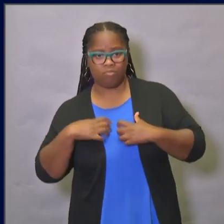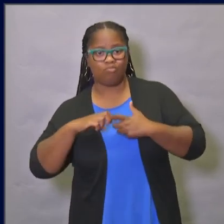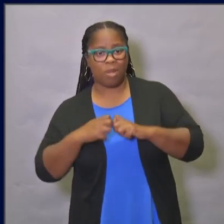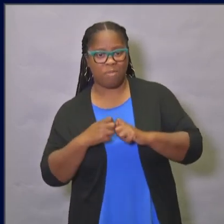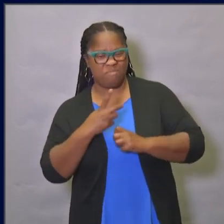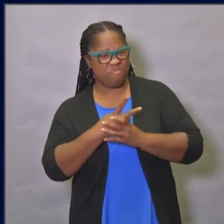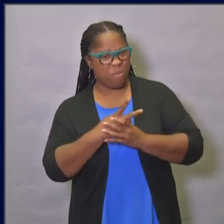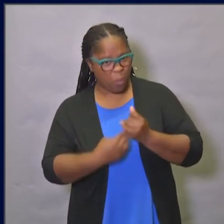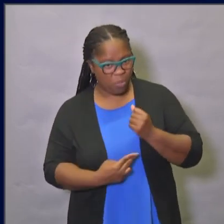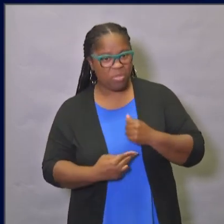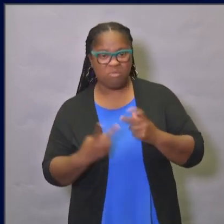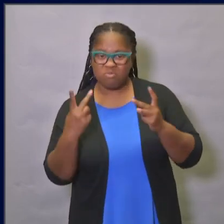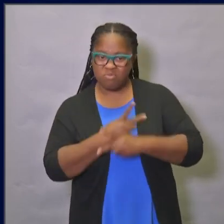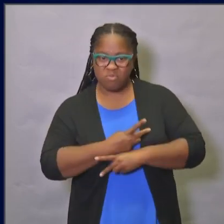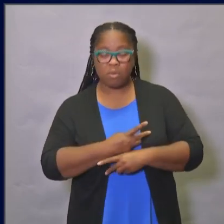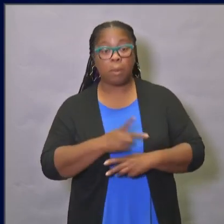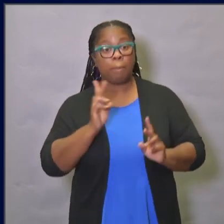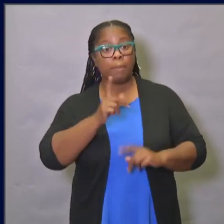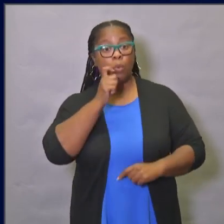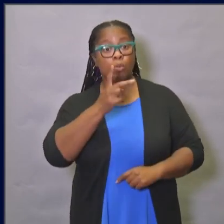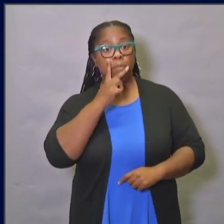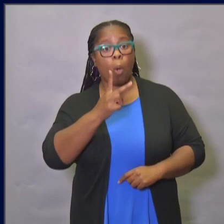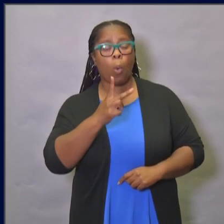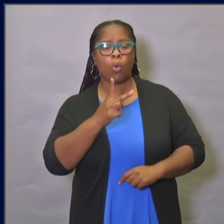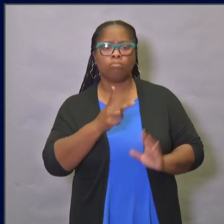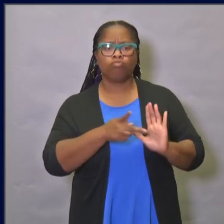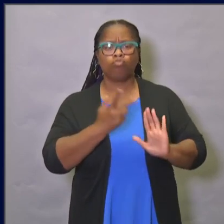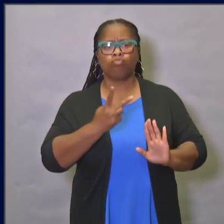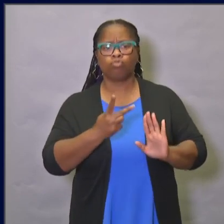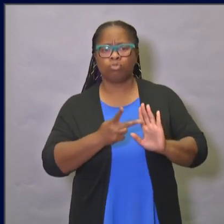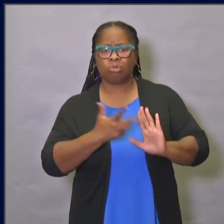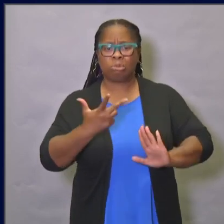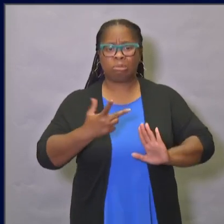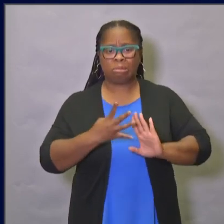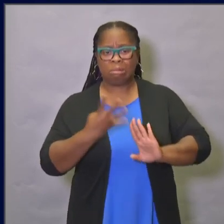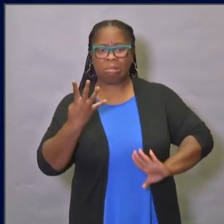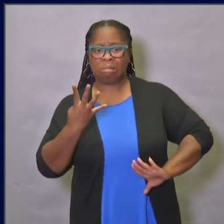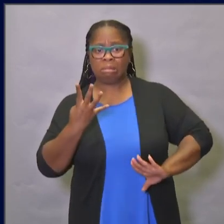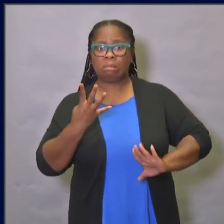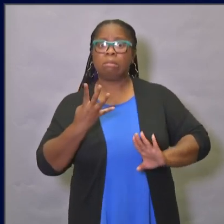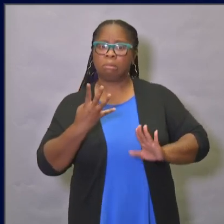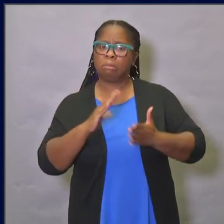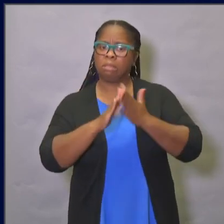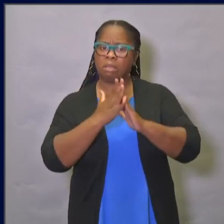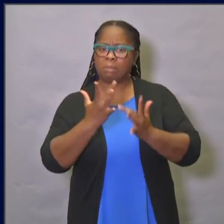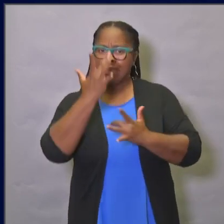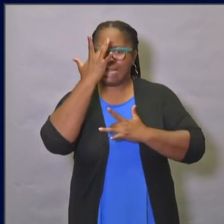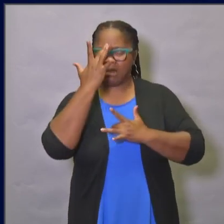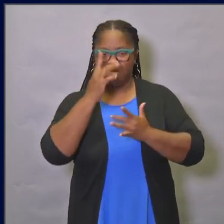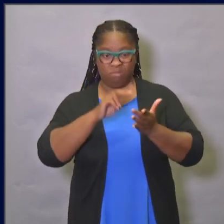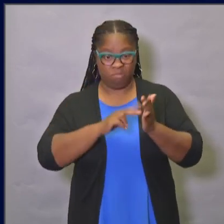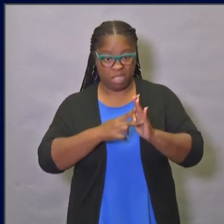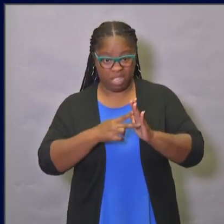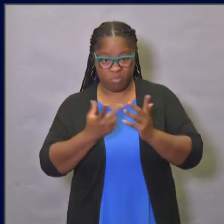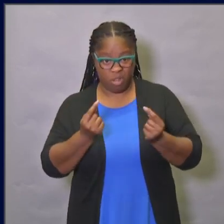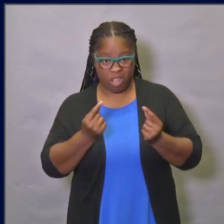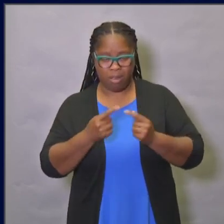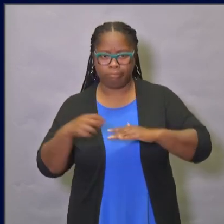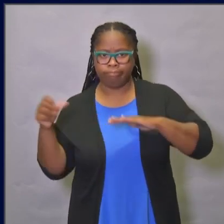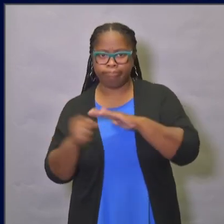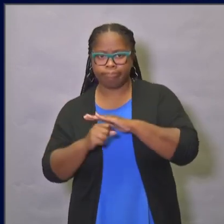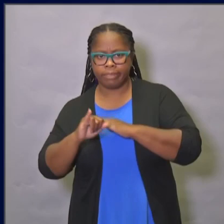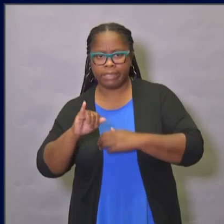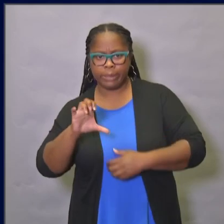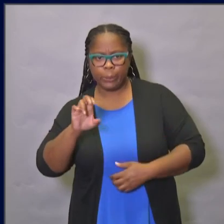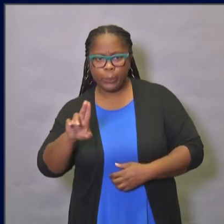that people who smoke are 2 to 4 times more likely to get really sick. And by this I mean you're admitted to an ICU, you